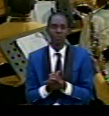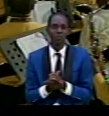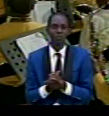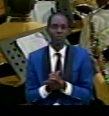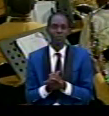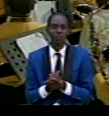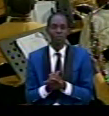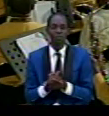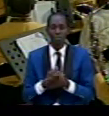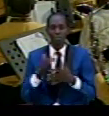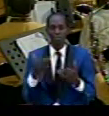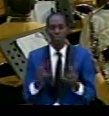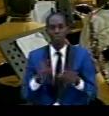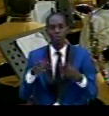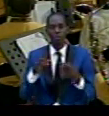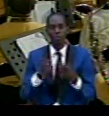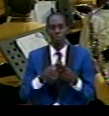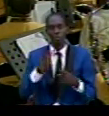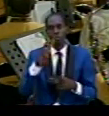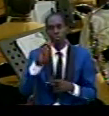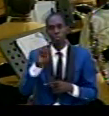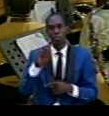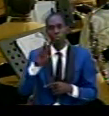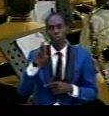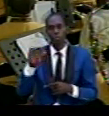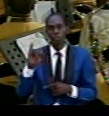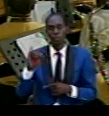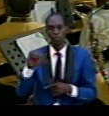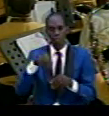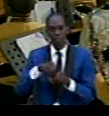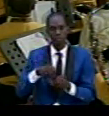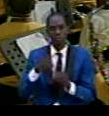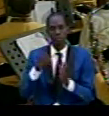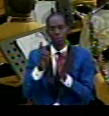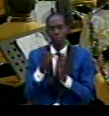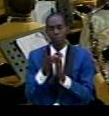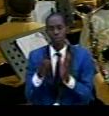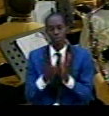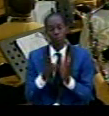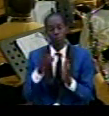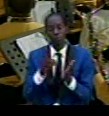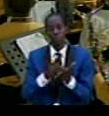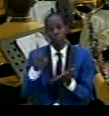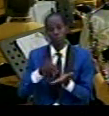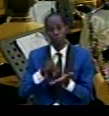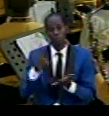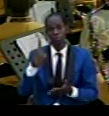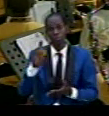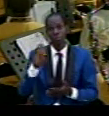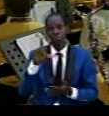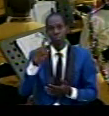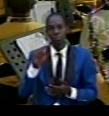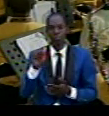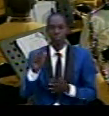Delta State live.